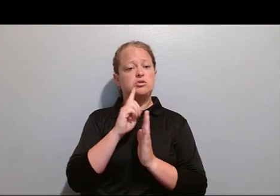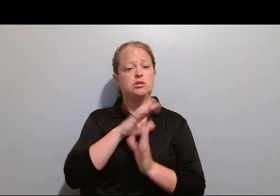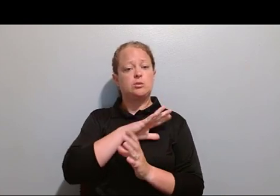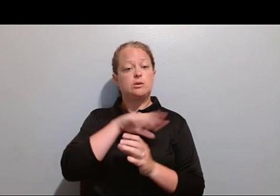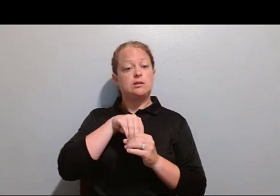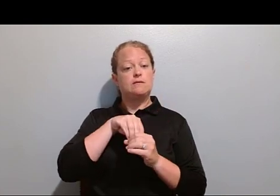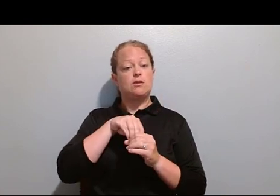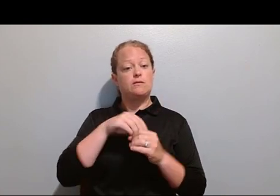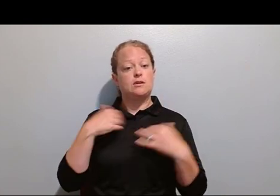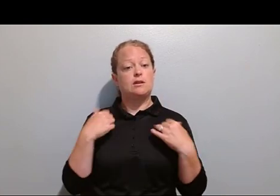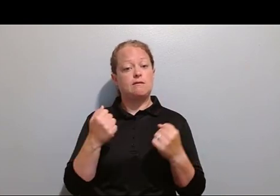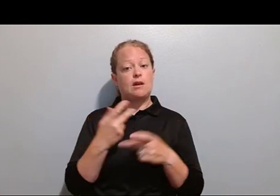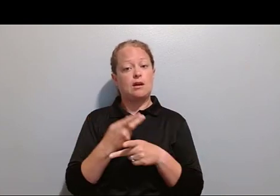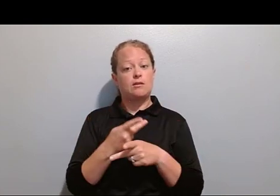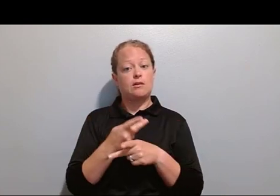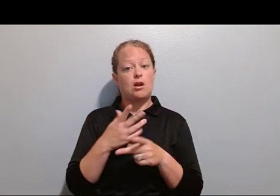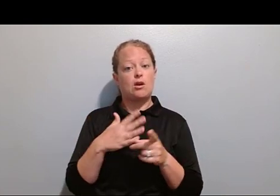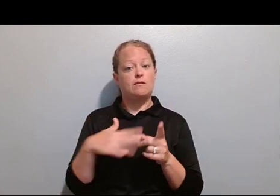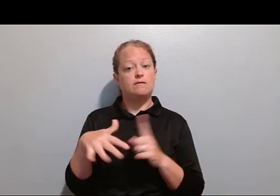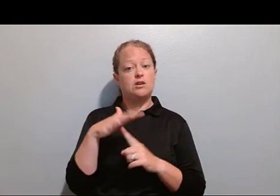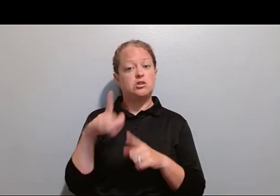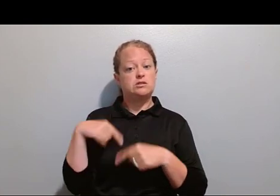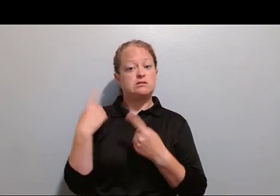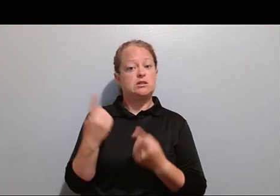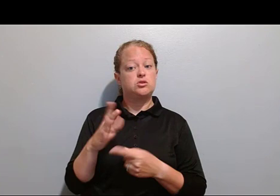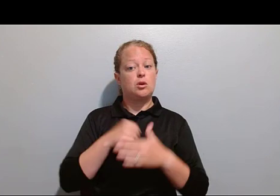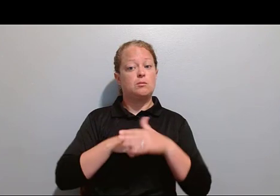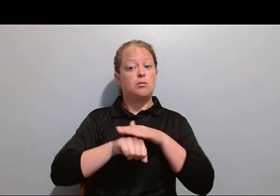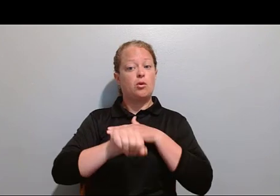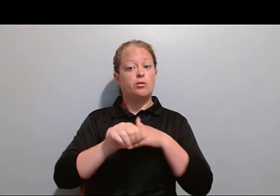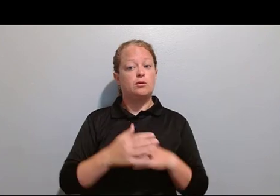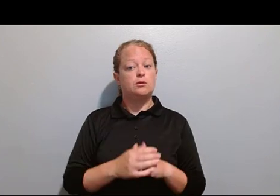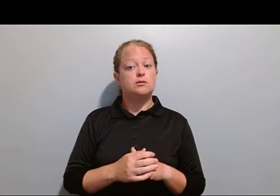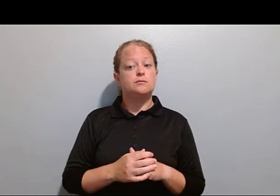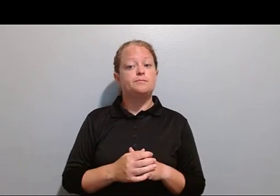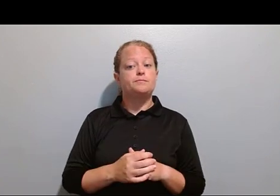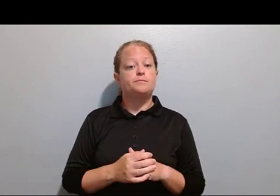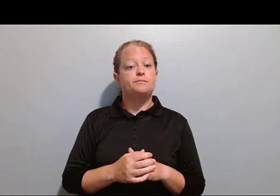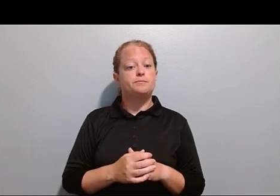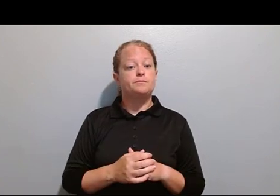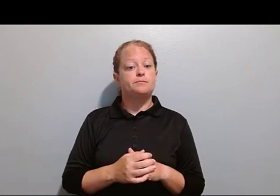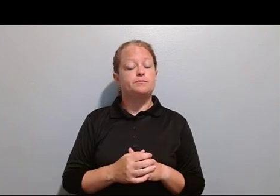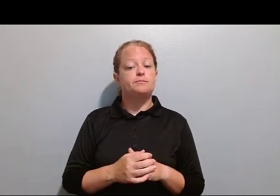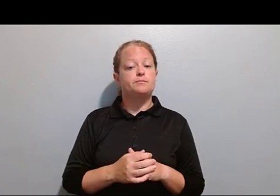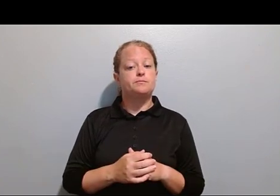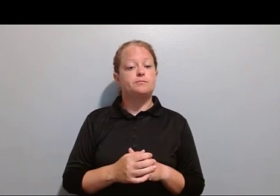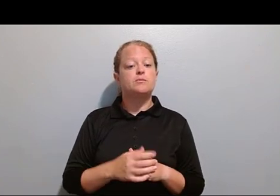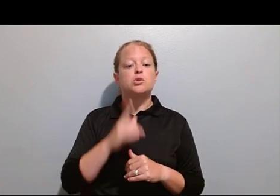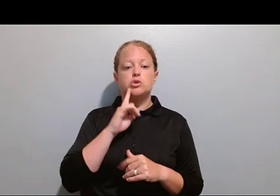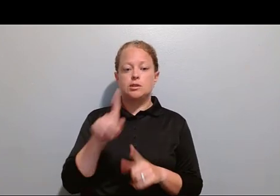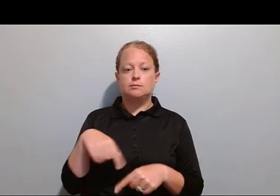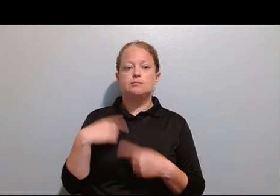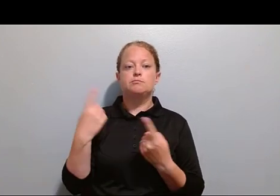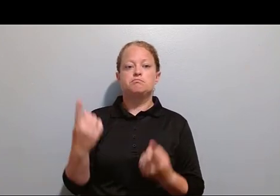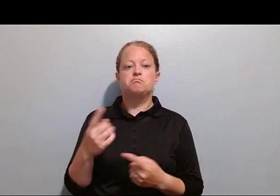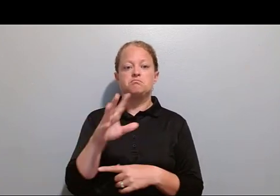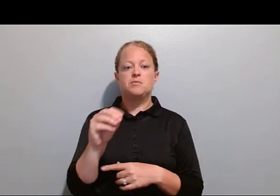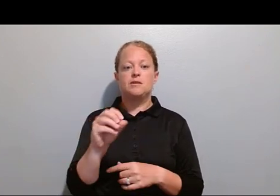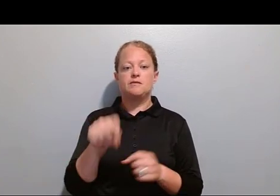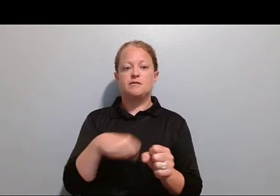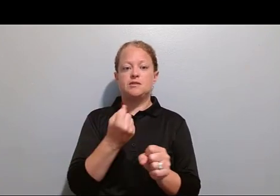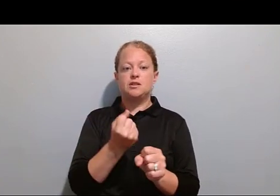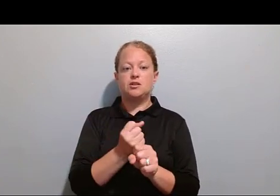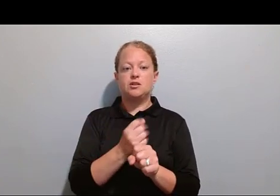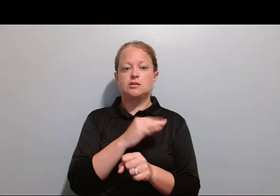her birth. She is active in accompaniment services for the last over 50 years and is a member of the